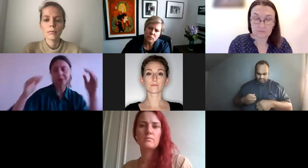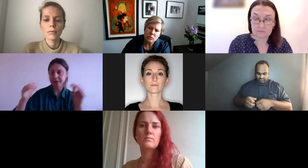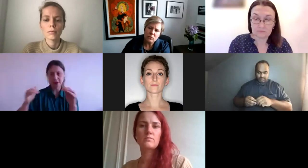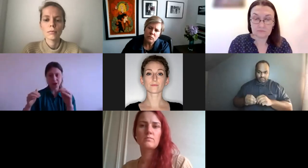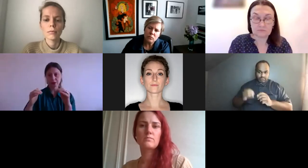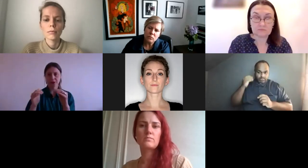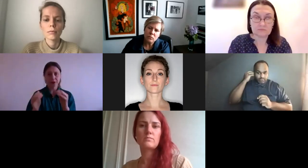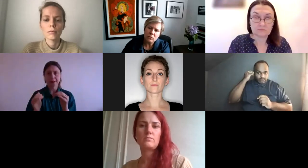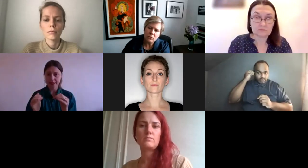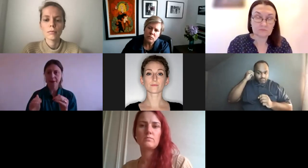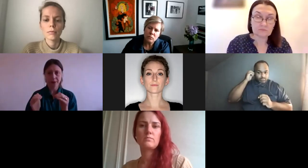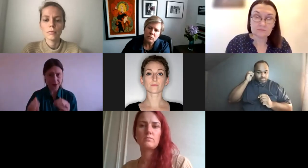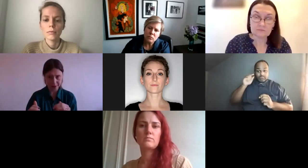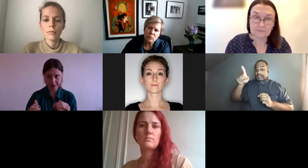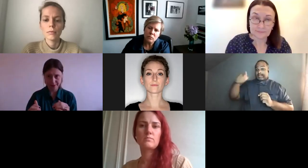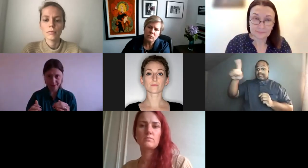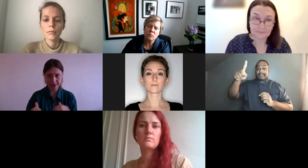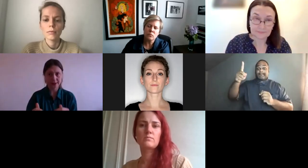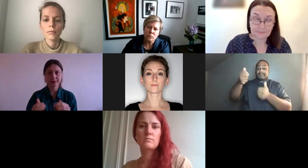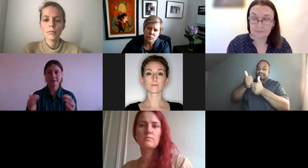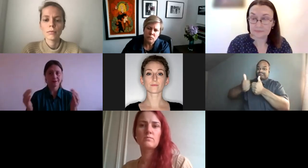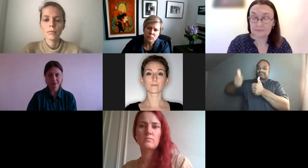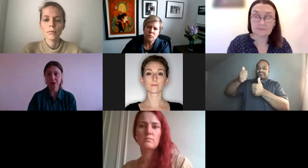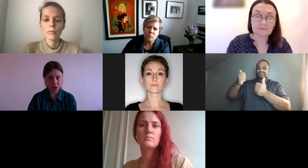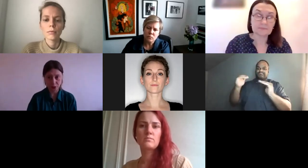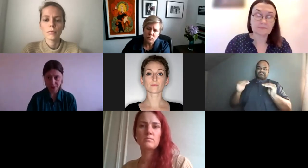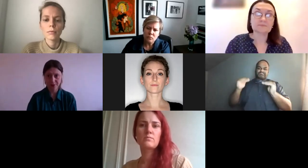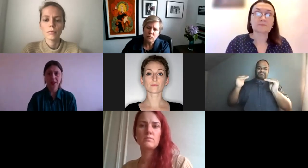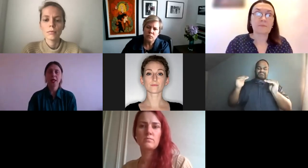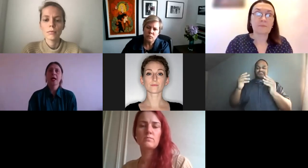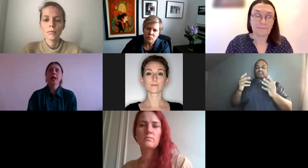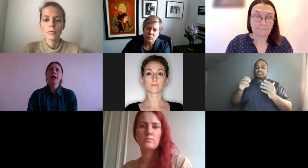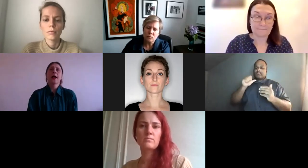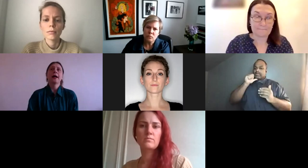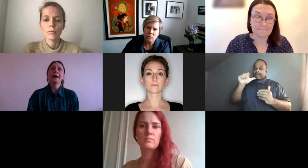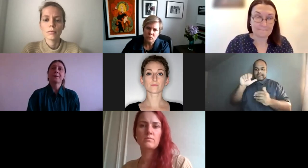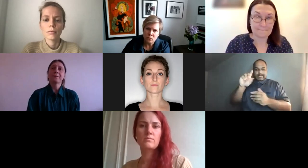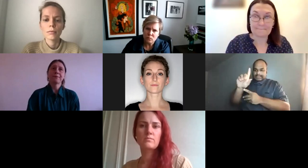by privileged non-disabled people. It's true.